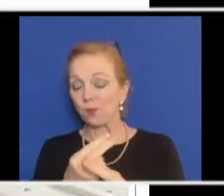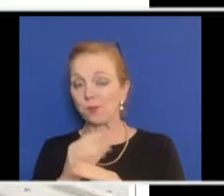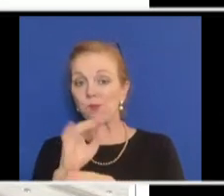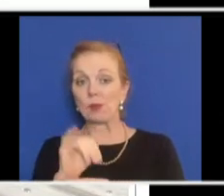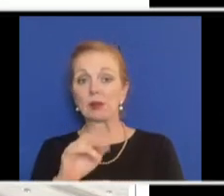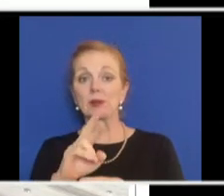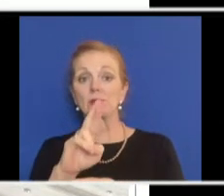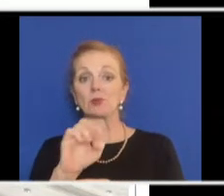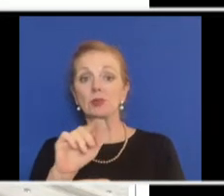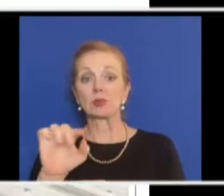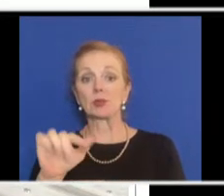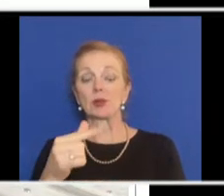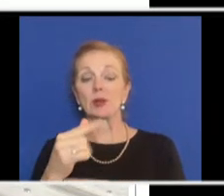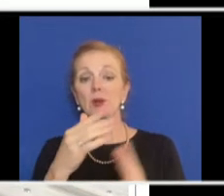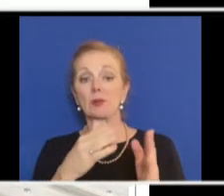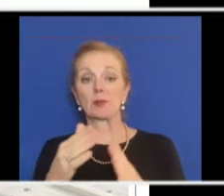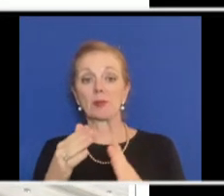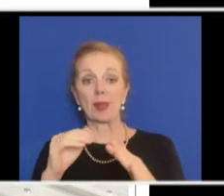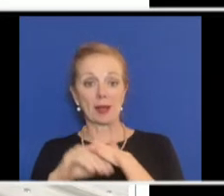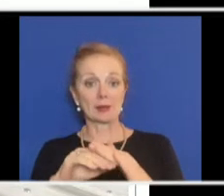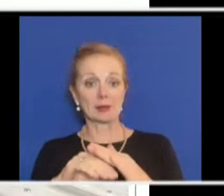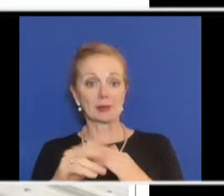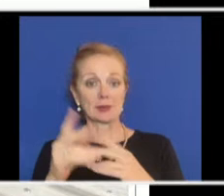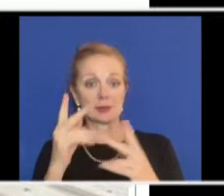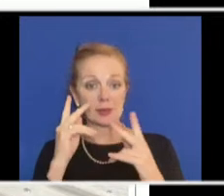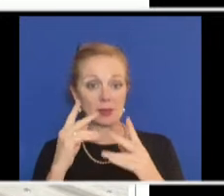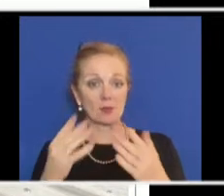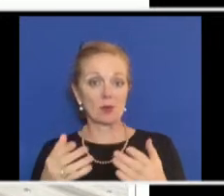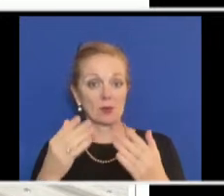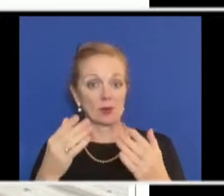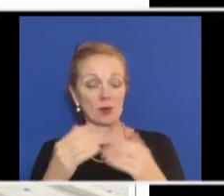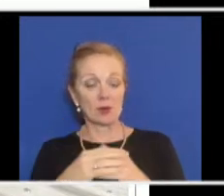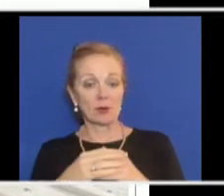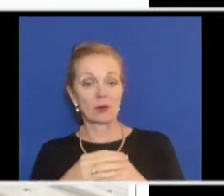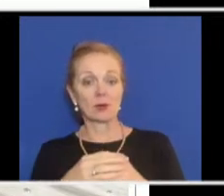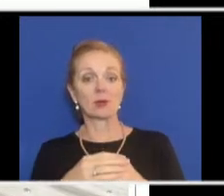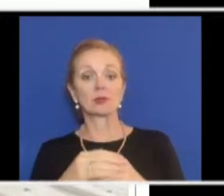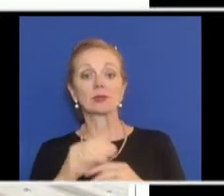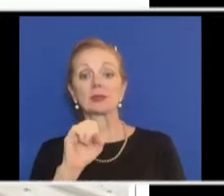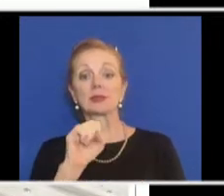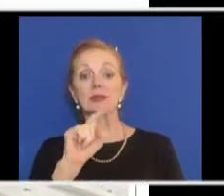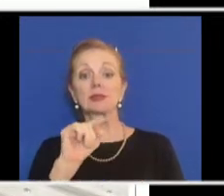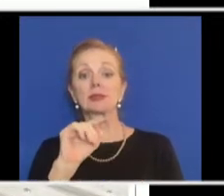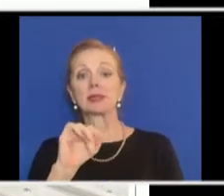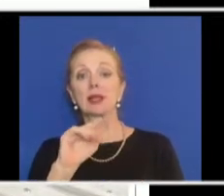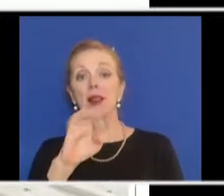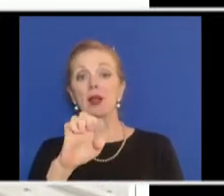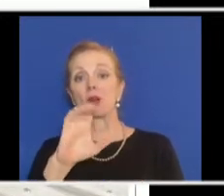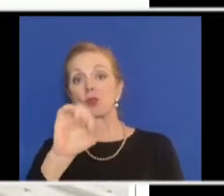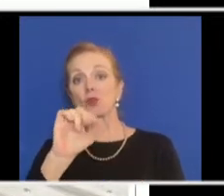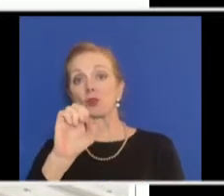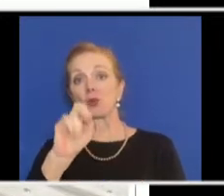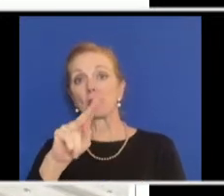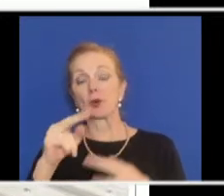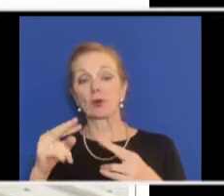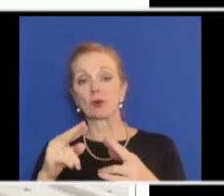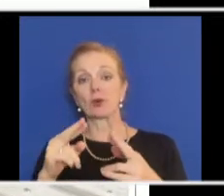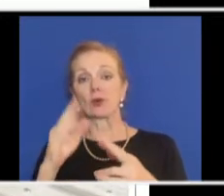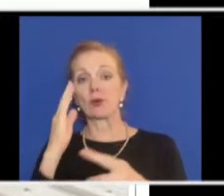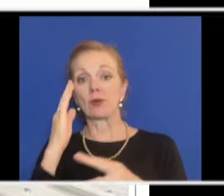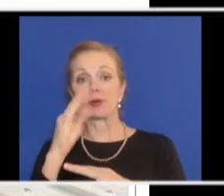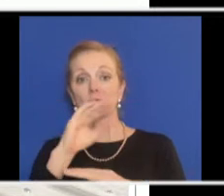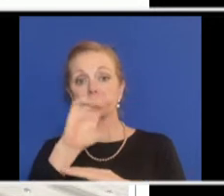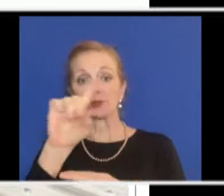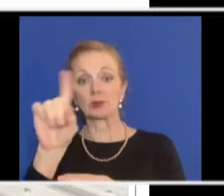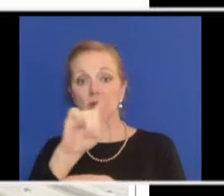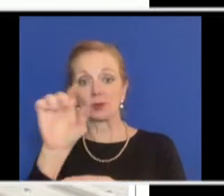rezoning plan access into the site would be provided from Still Creek Road and then a future connection to the South